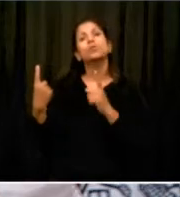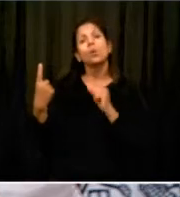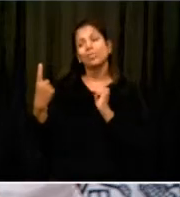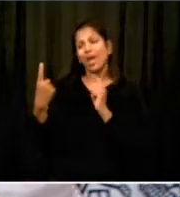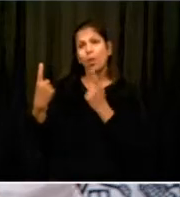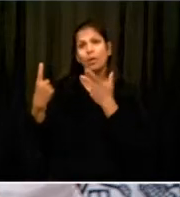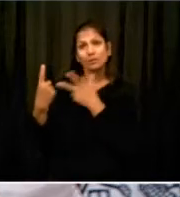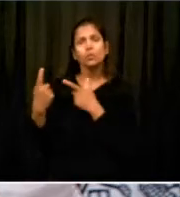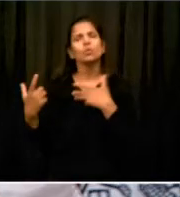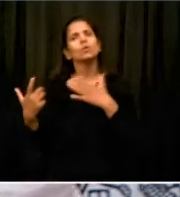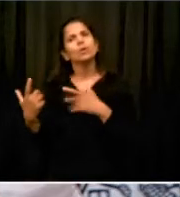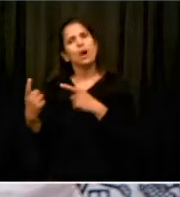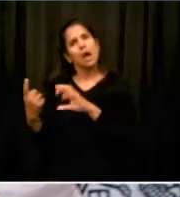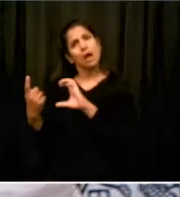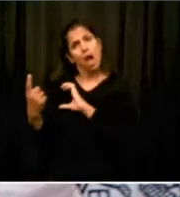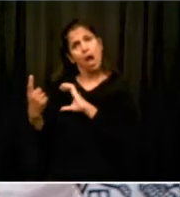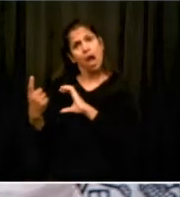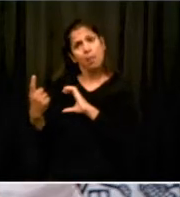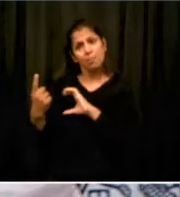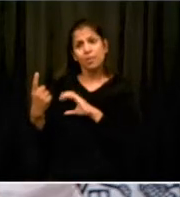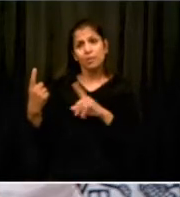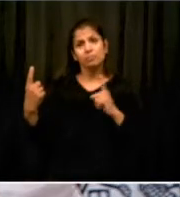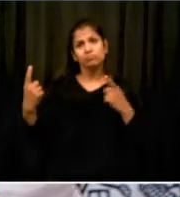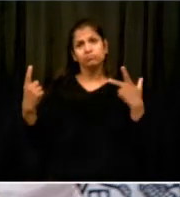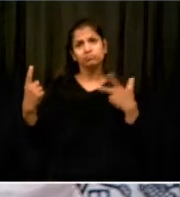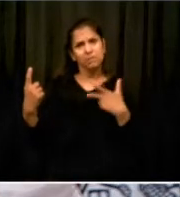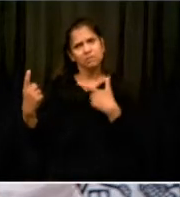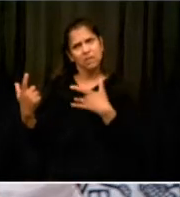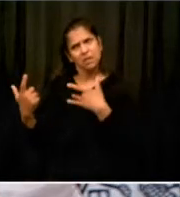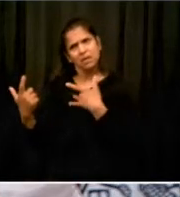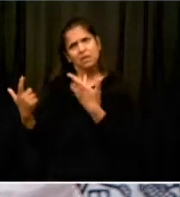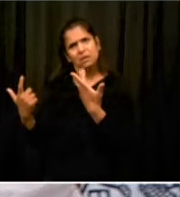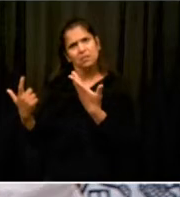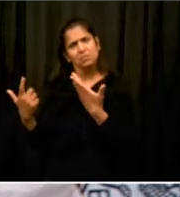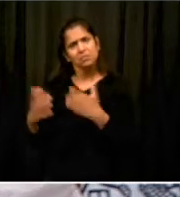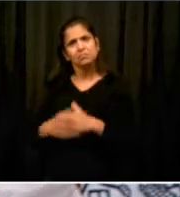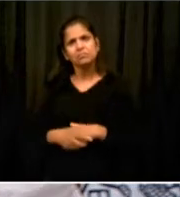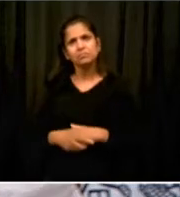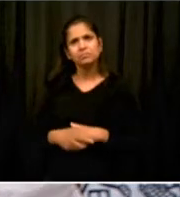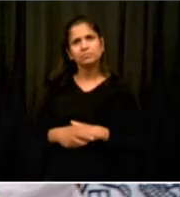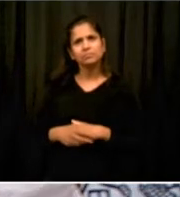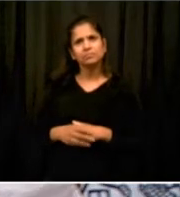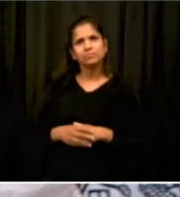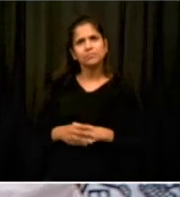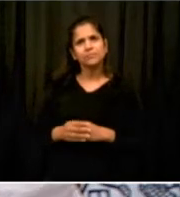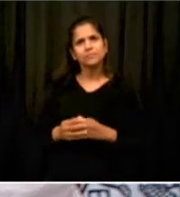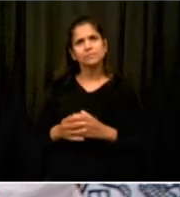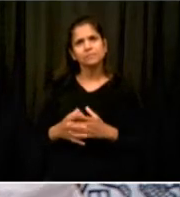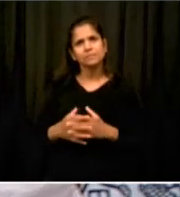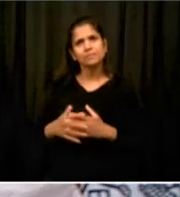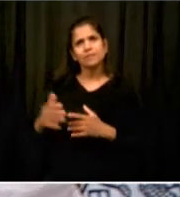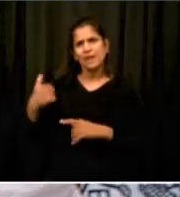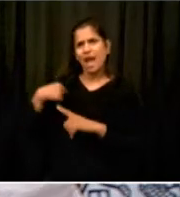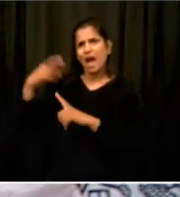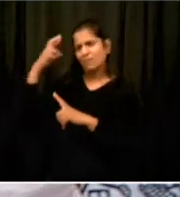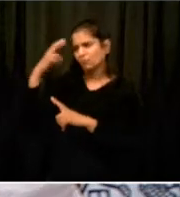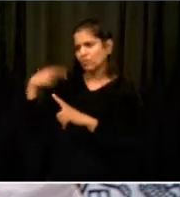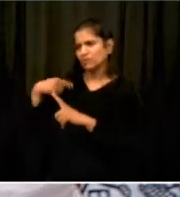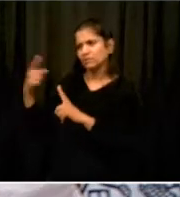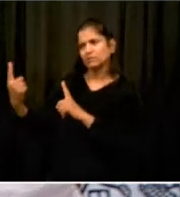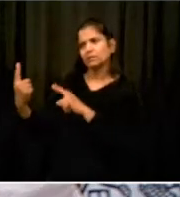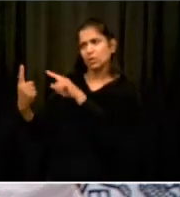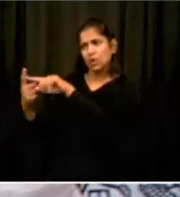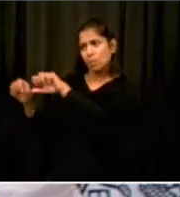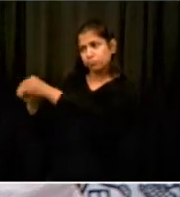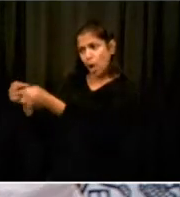would be in a lot of other situations. Again, wrong time, wrong place. But I think if someone, again, I need to start at